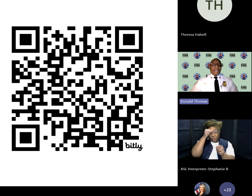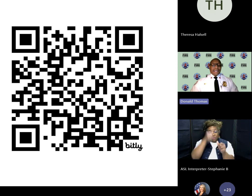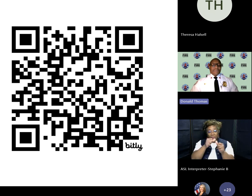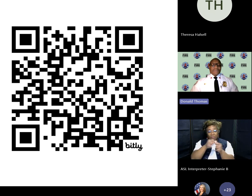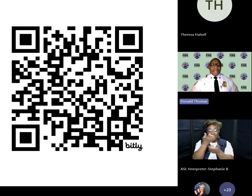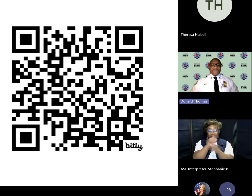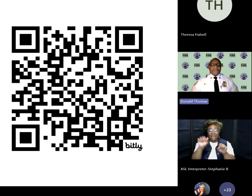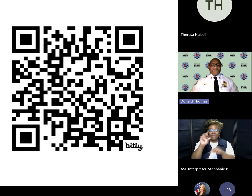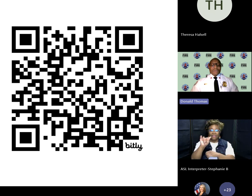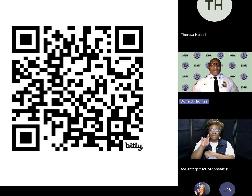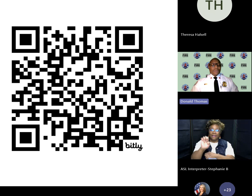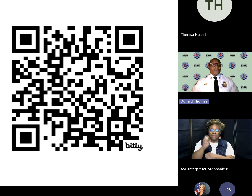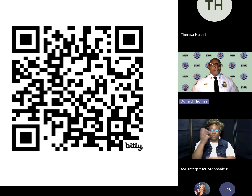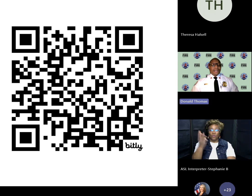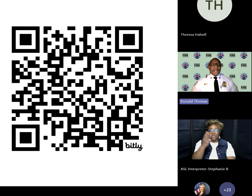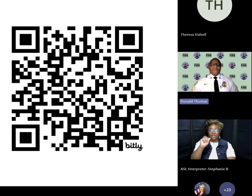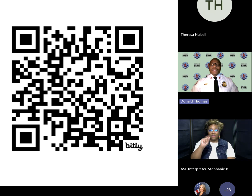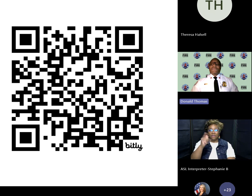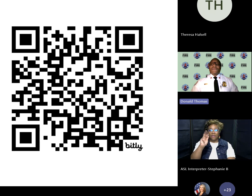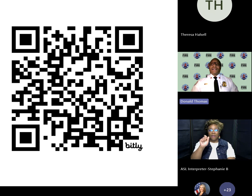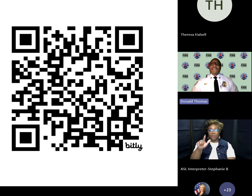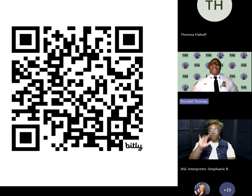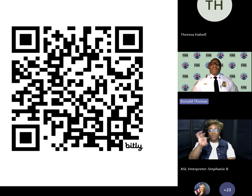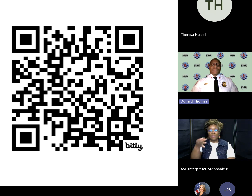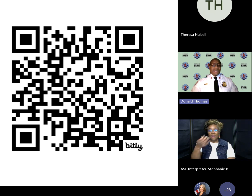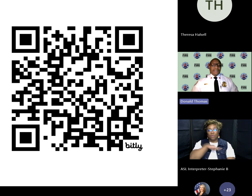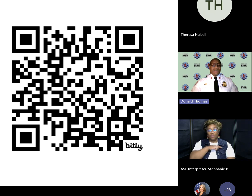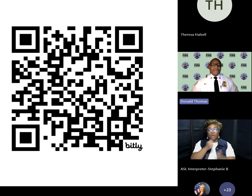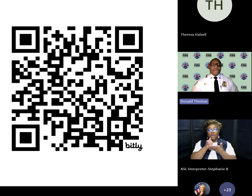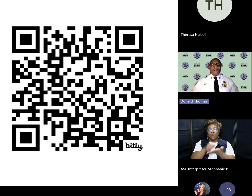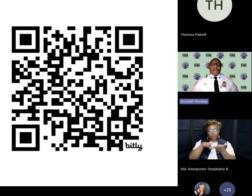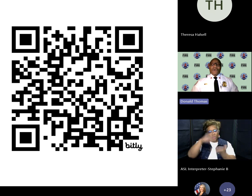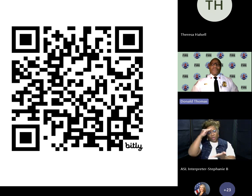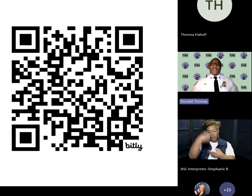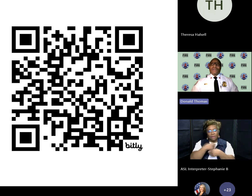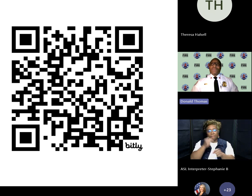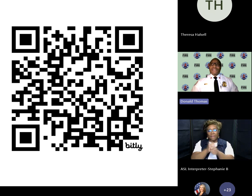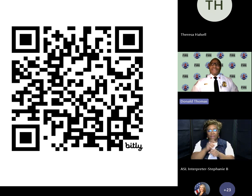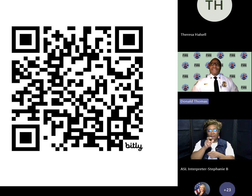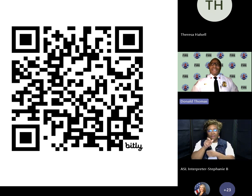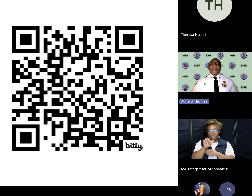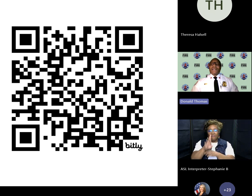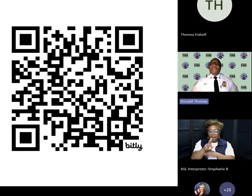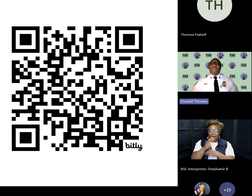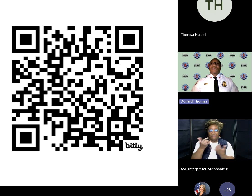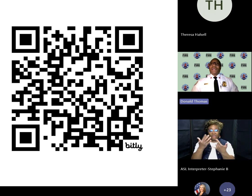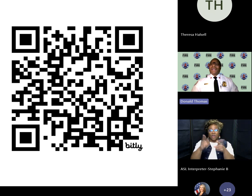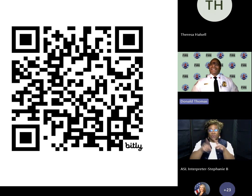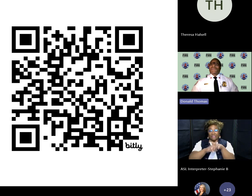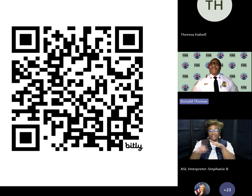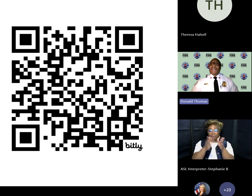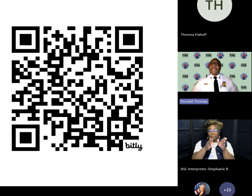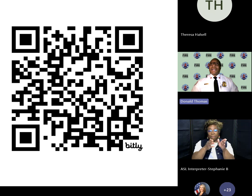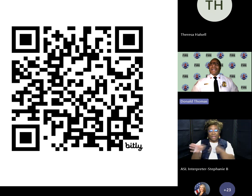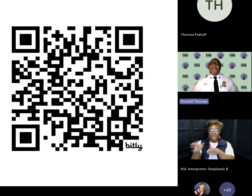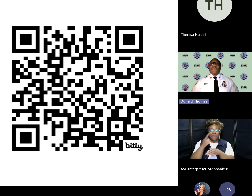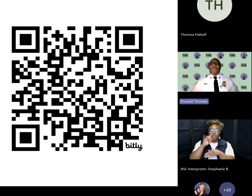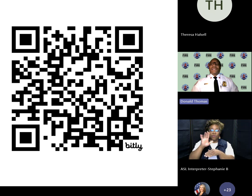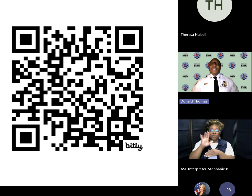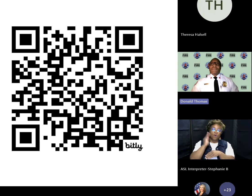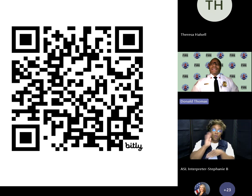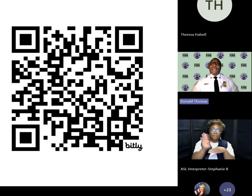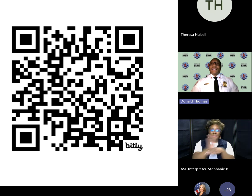Wednesday, April 9th, where we will help you learn how to make a fire escape plan for your home and your business. And our subject matter expert at that